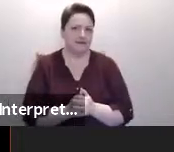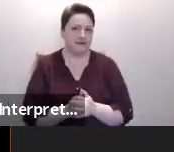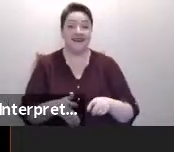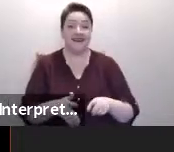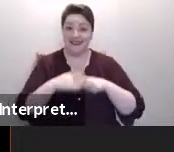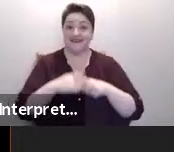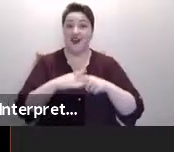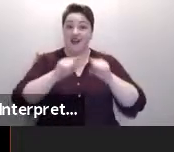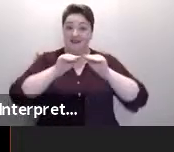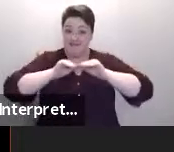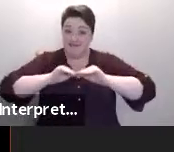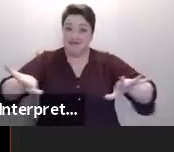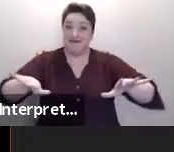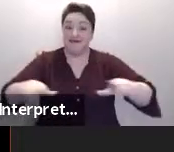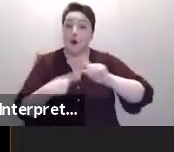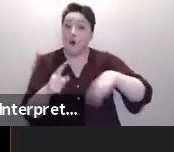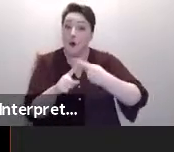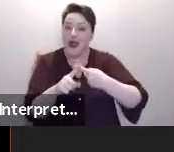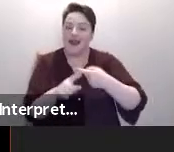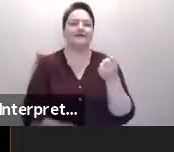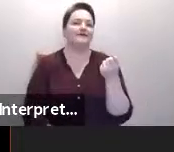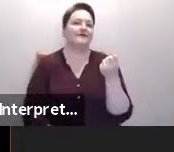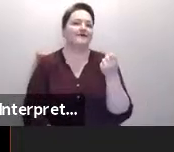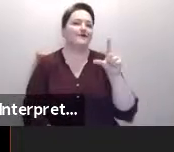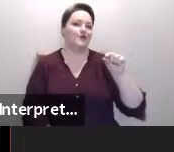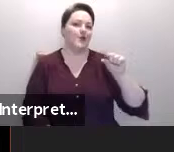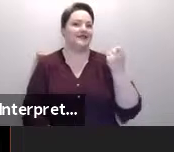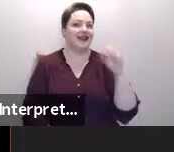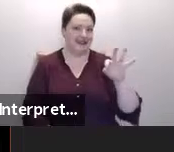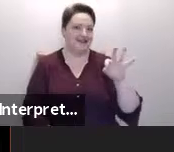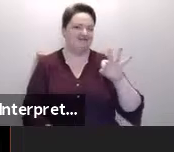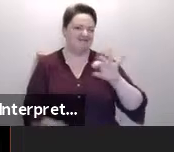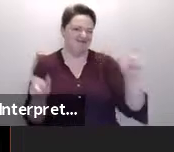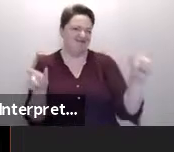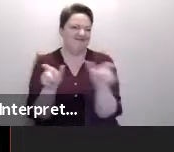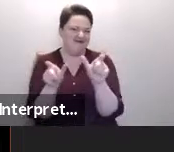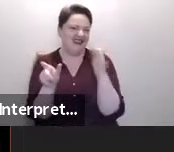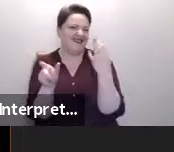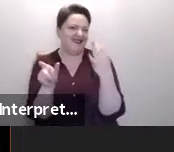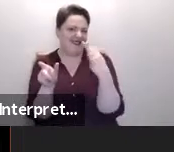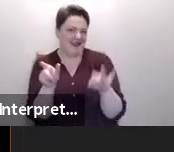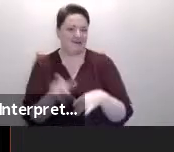pandemic started in 2019, hence the 19. Next slide, please.